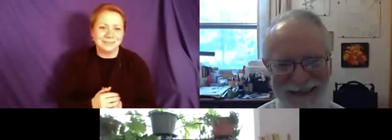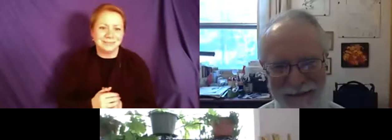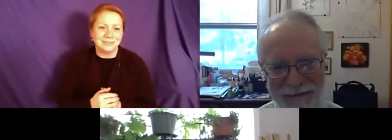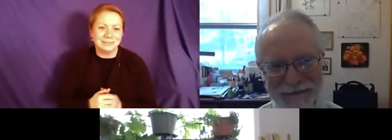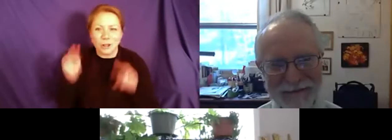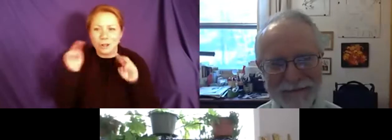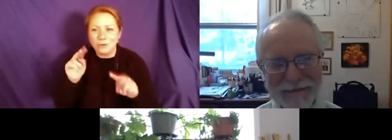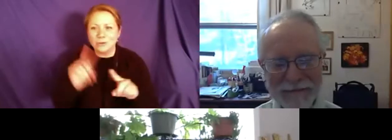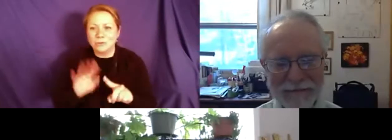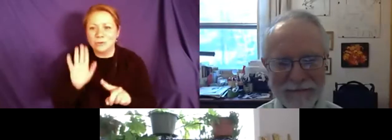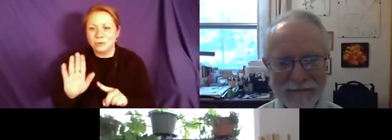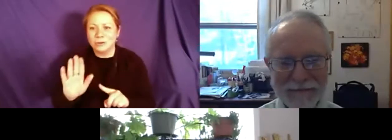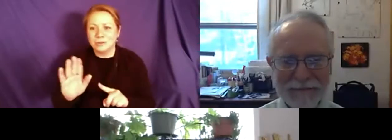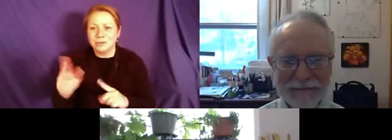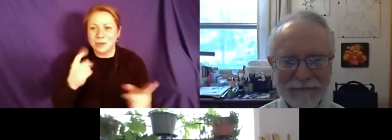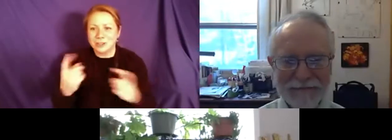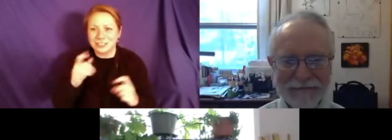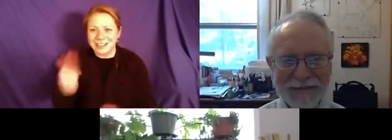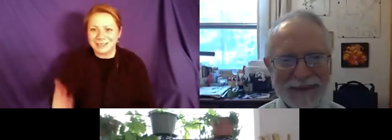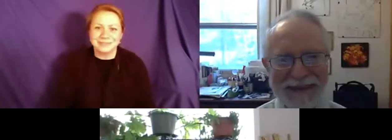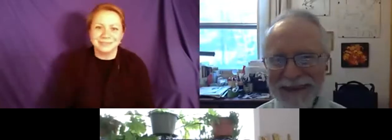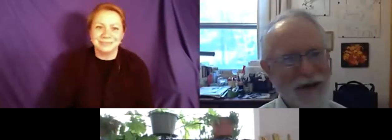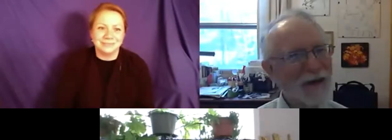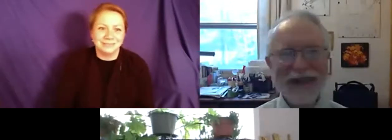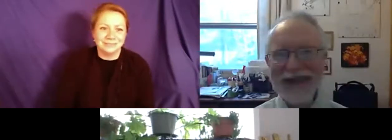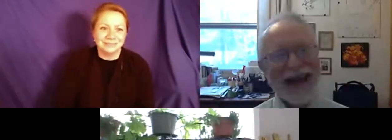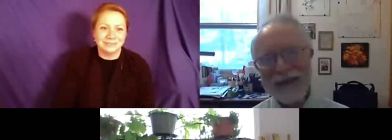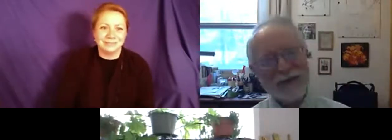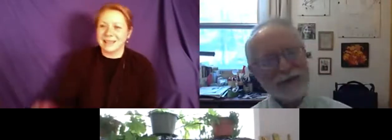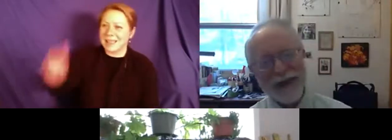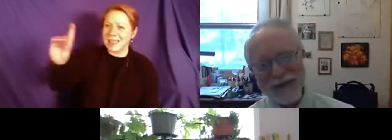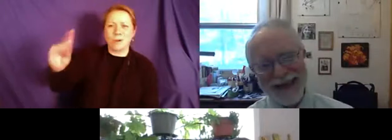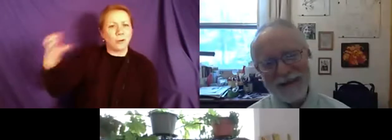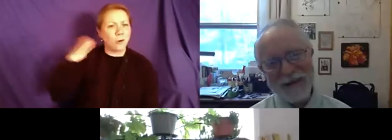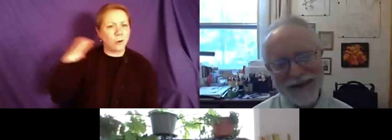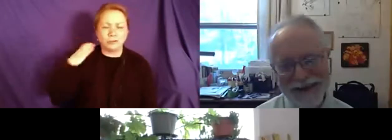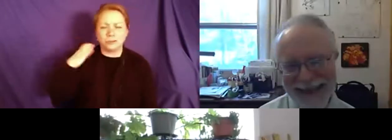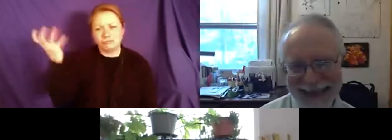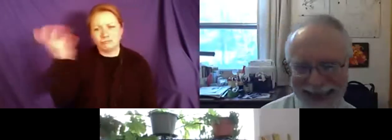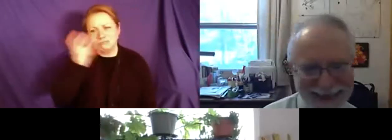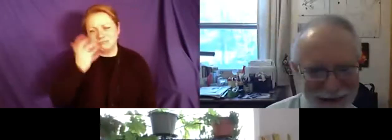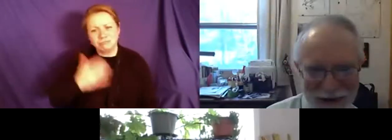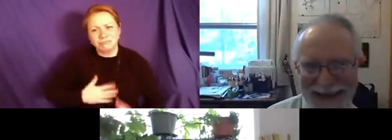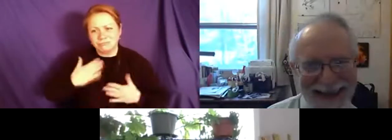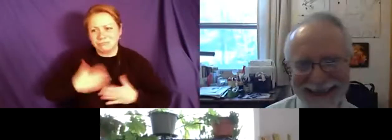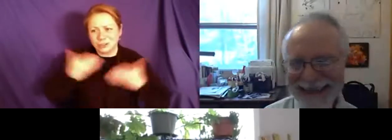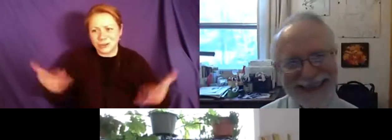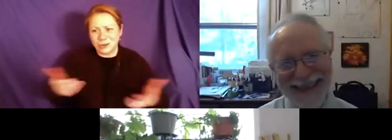looking forward to Q&A. Coach, it's an absolute pleasure to have you with us. And, you